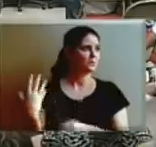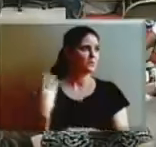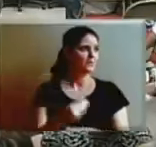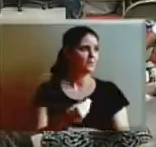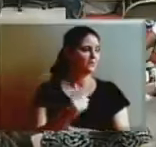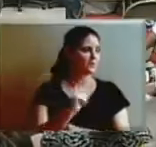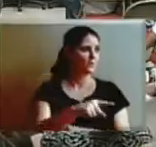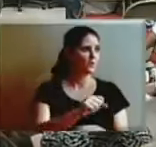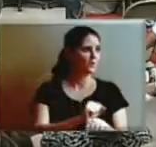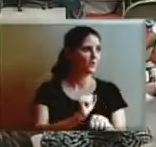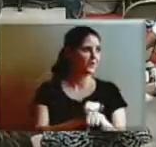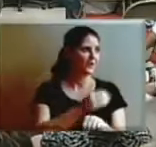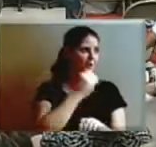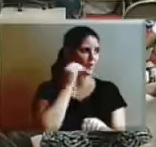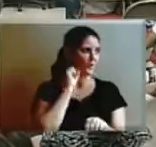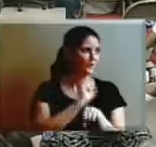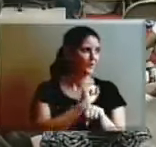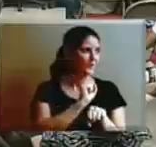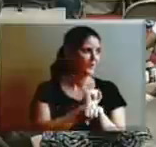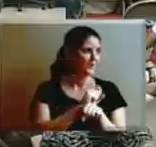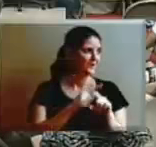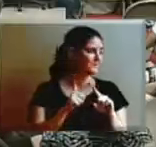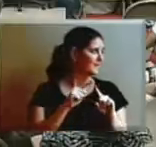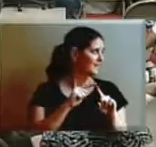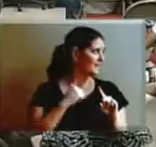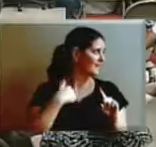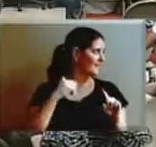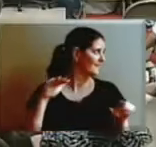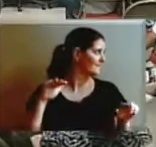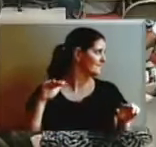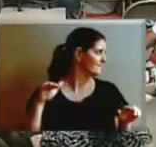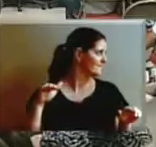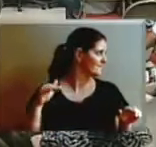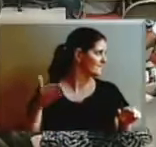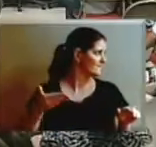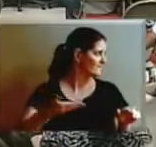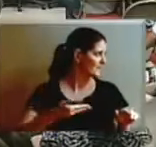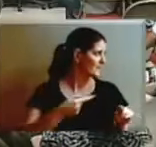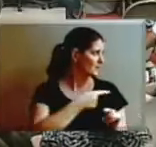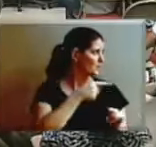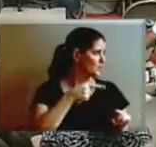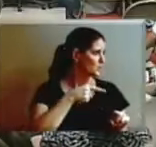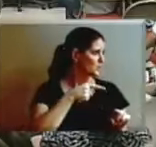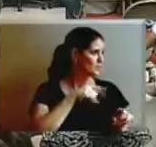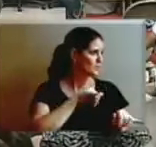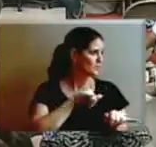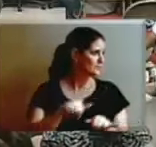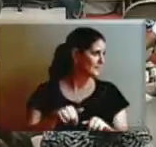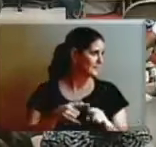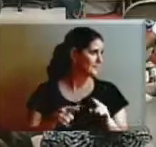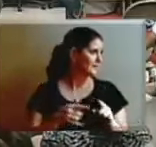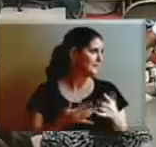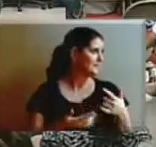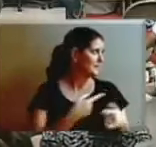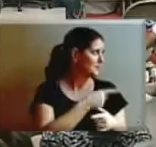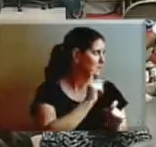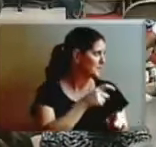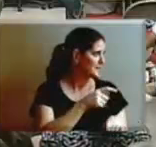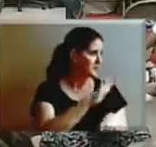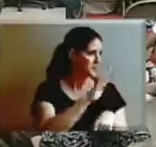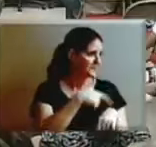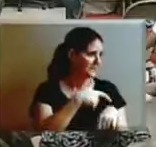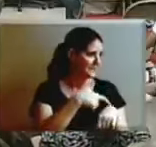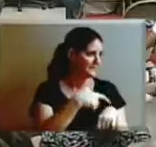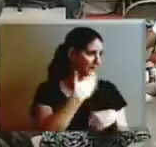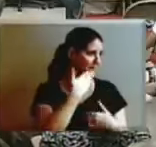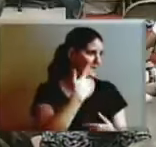homework. But I invite you to stay if you like, but as principals, you may have something that you would like to work on, and we do thank